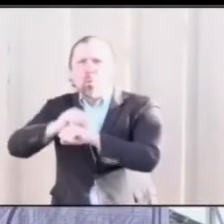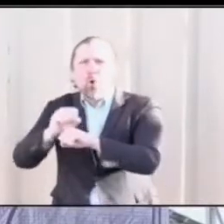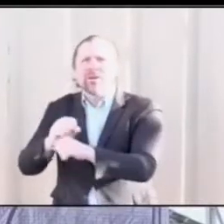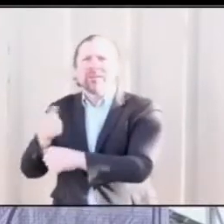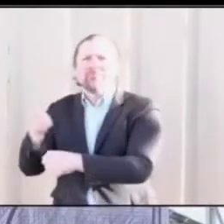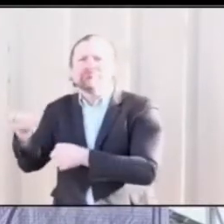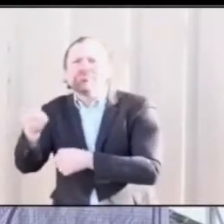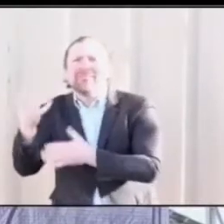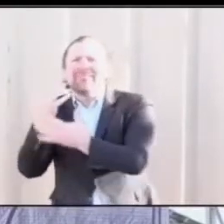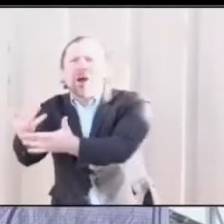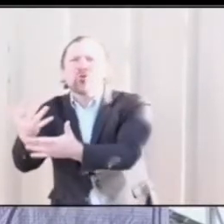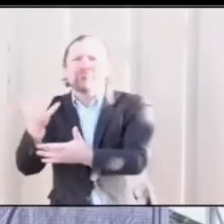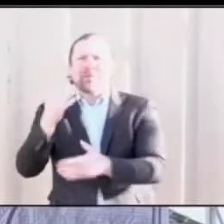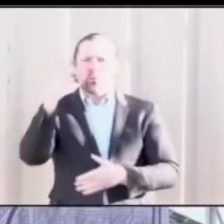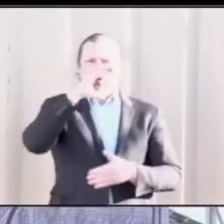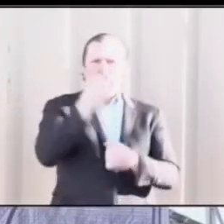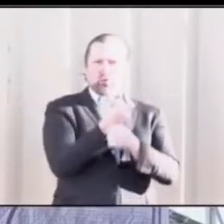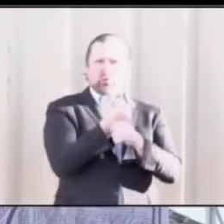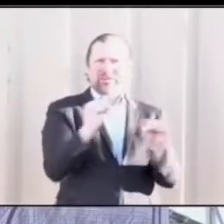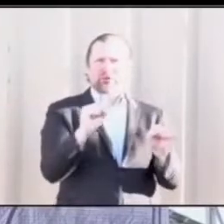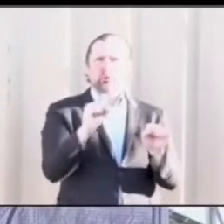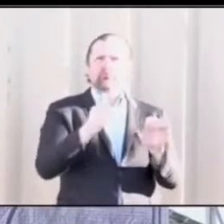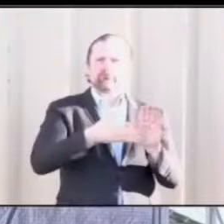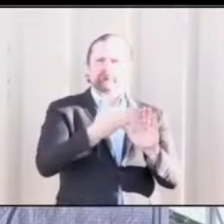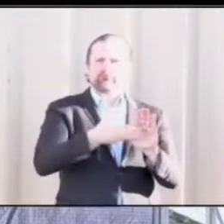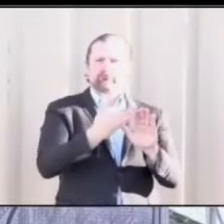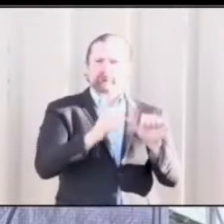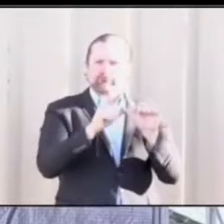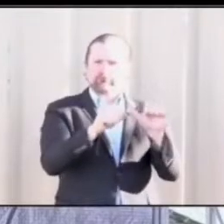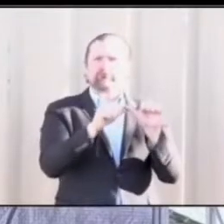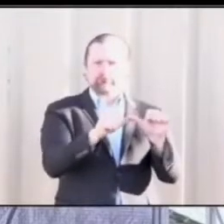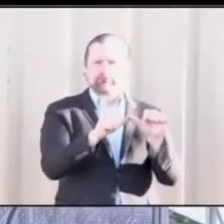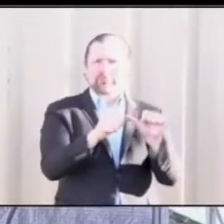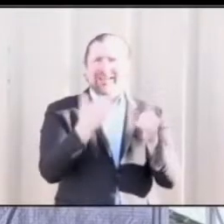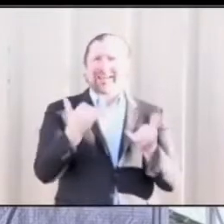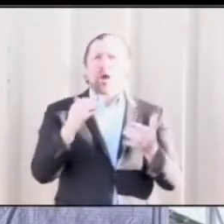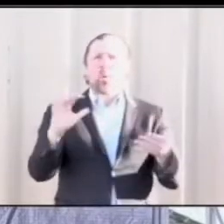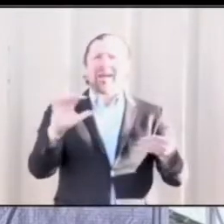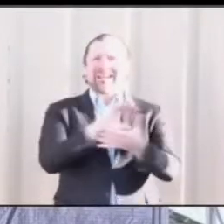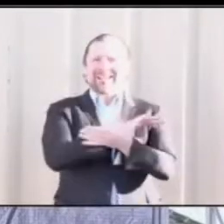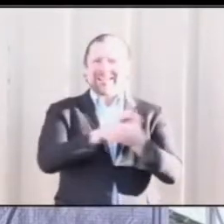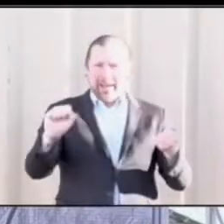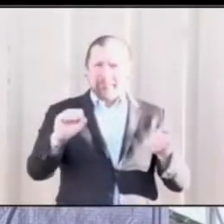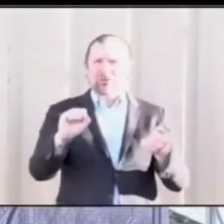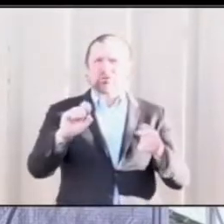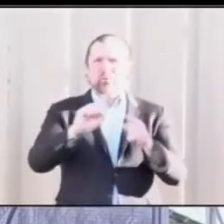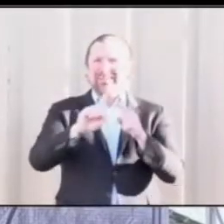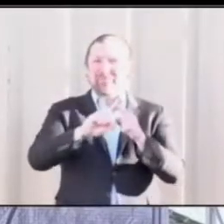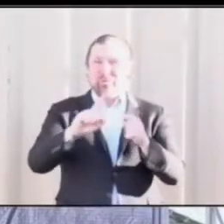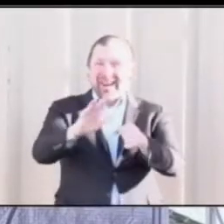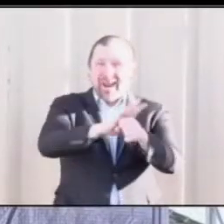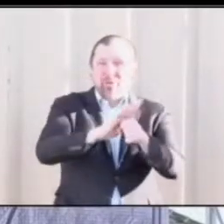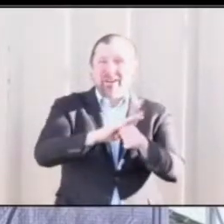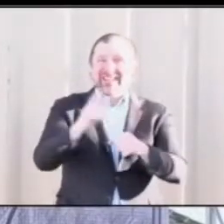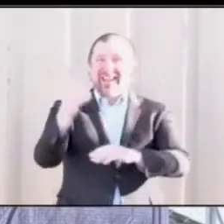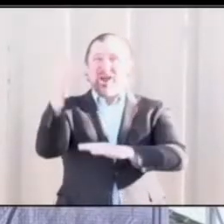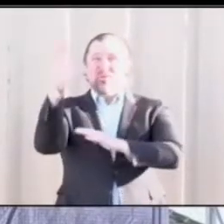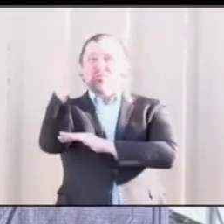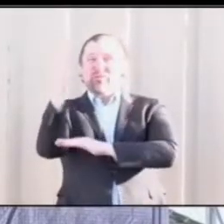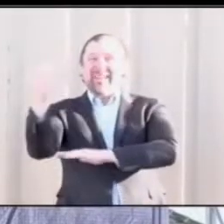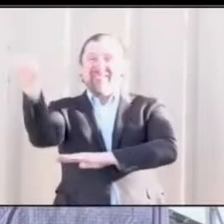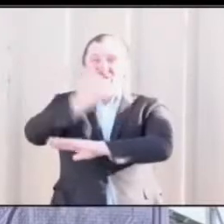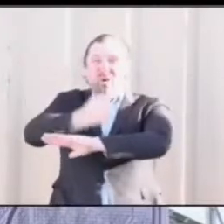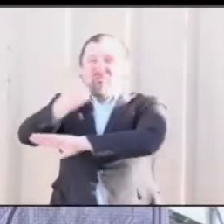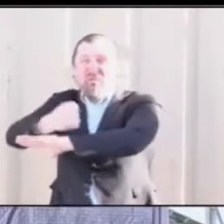and search and rescue operations are ongoing. There is damage to roads and guardrails and large debris blocking the